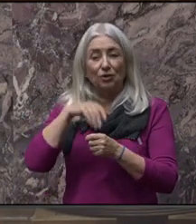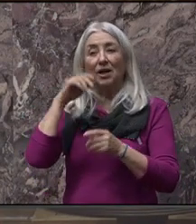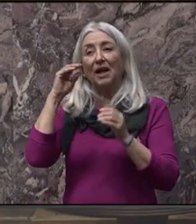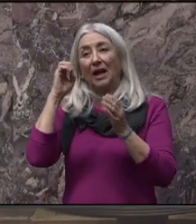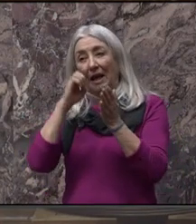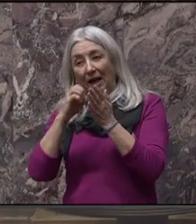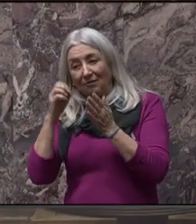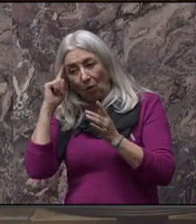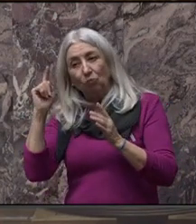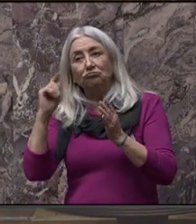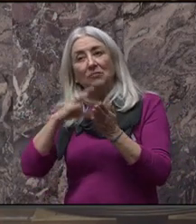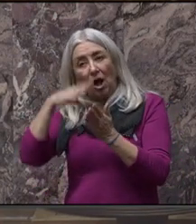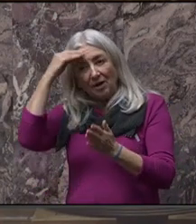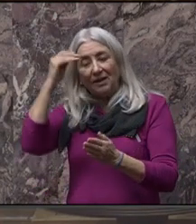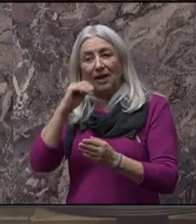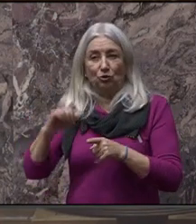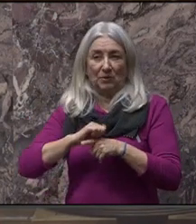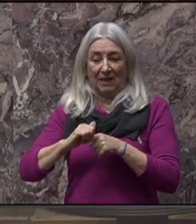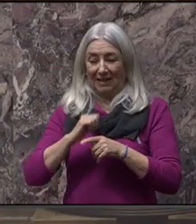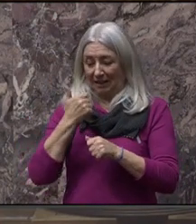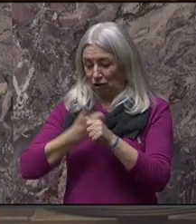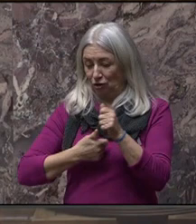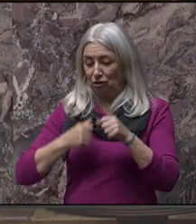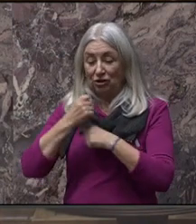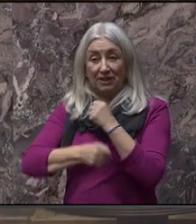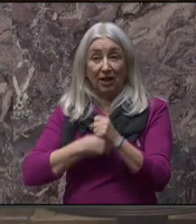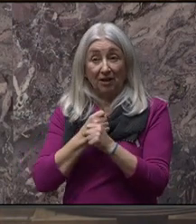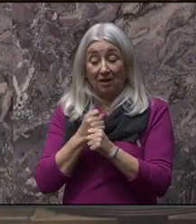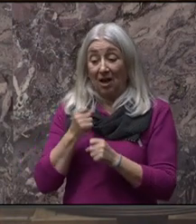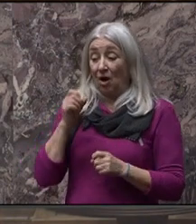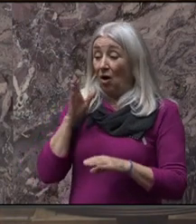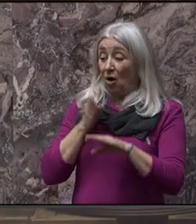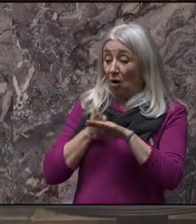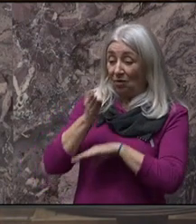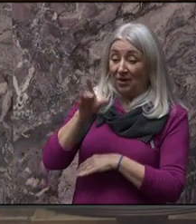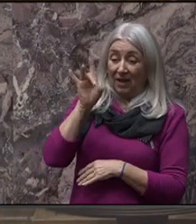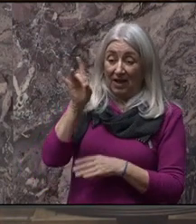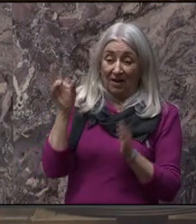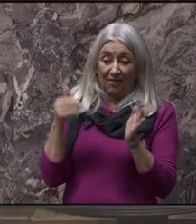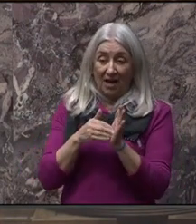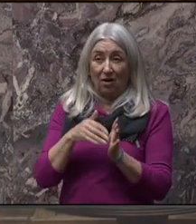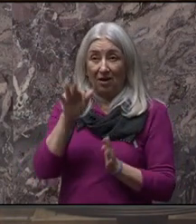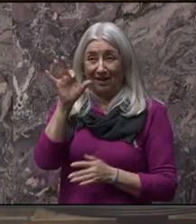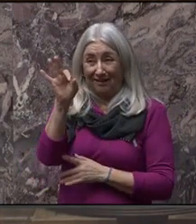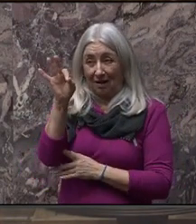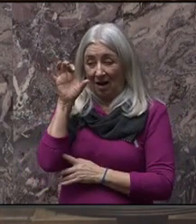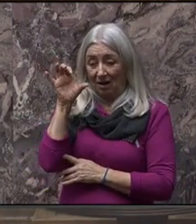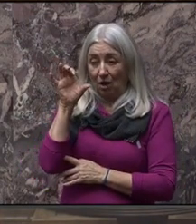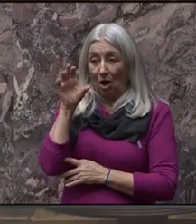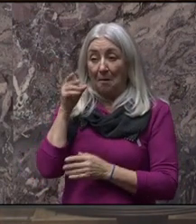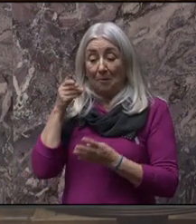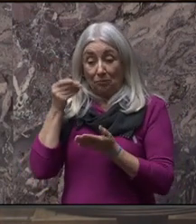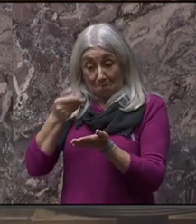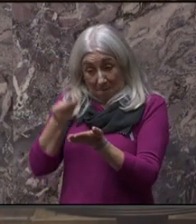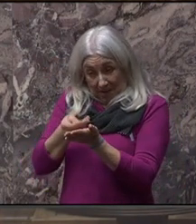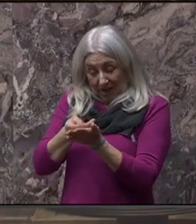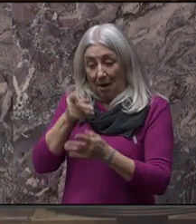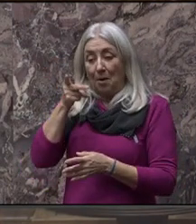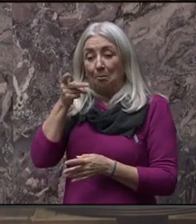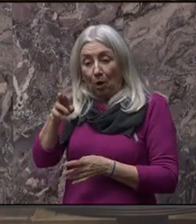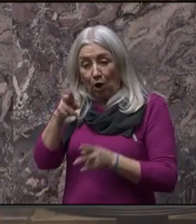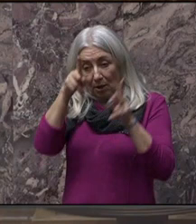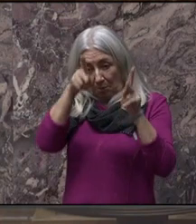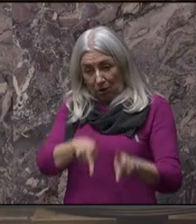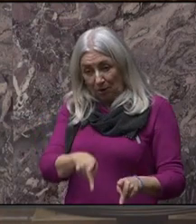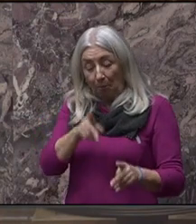year. Average per pupil funding is now over $8,900, the highest ever, with an increase of